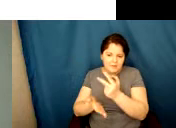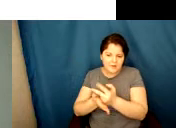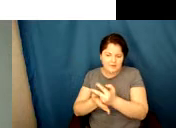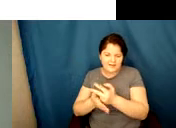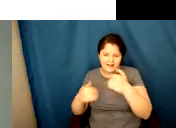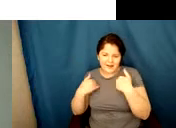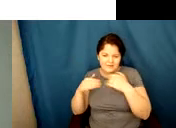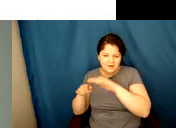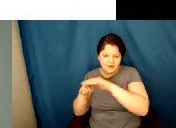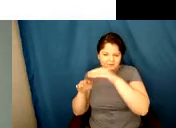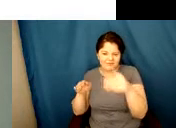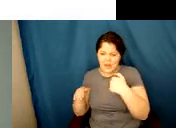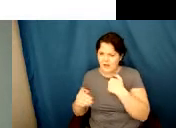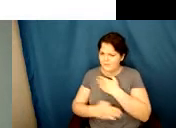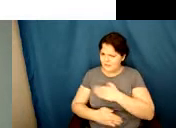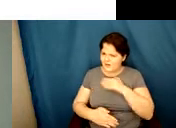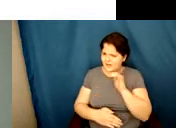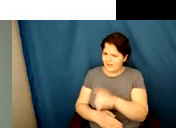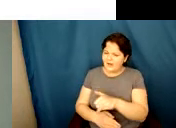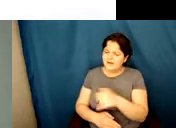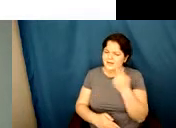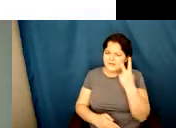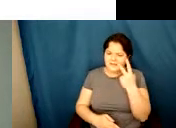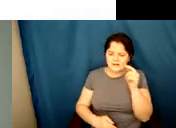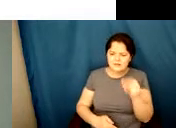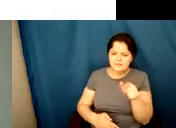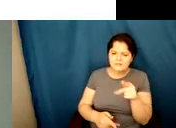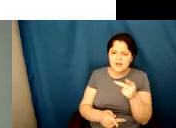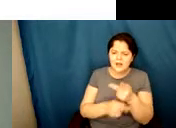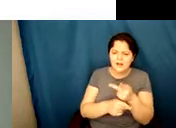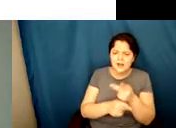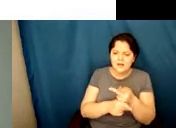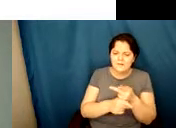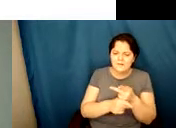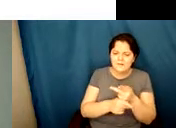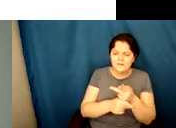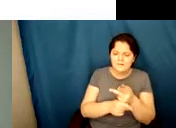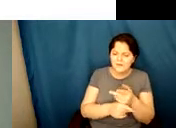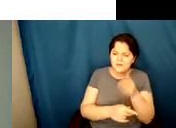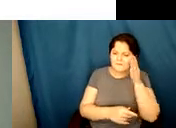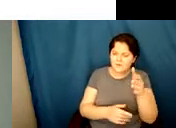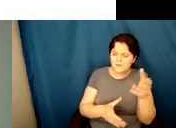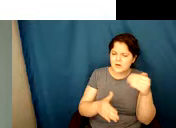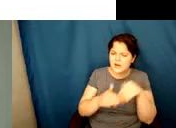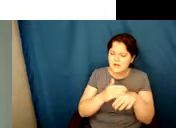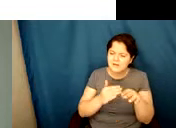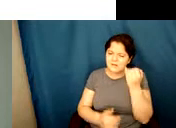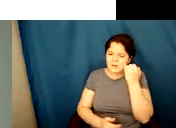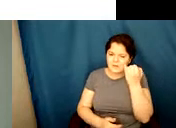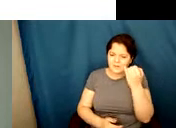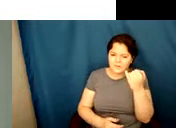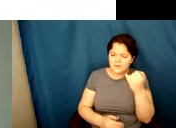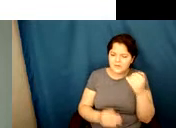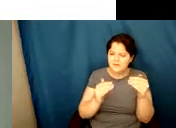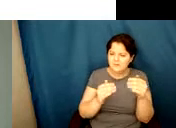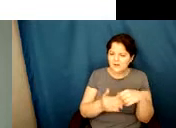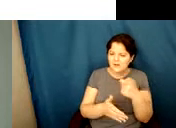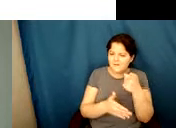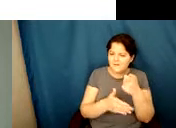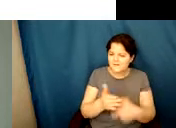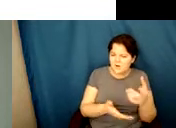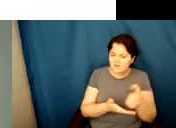that that you've retained the secondary or future access in case, fare collection or whatever changes down the road.